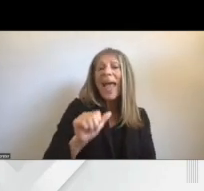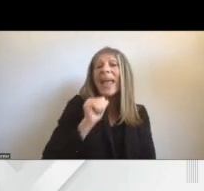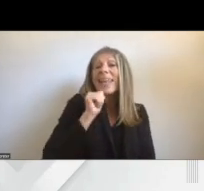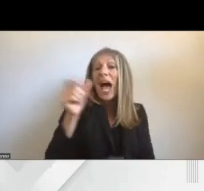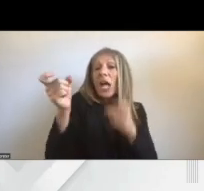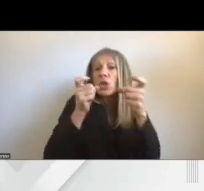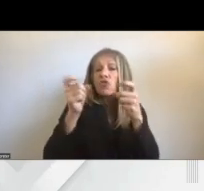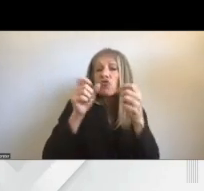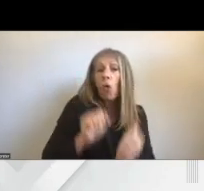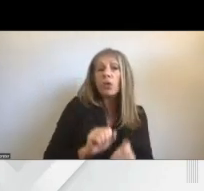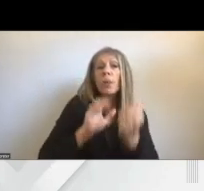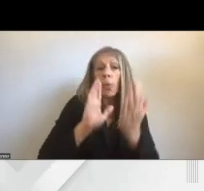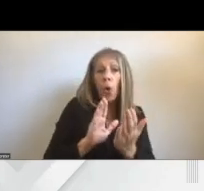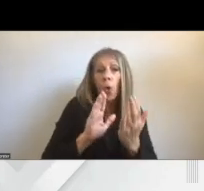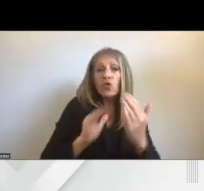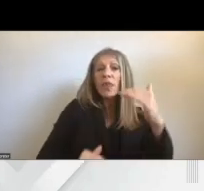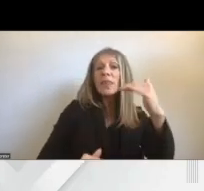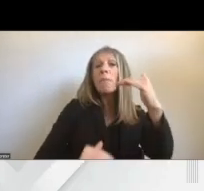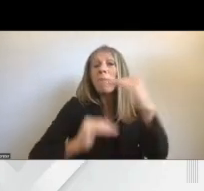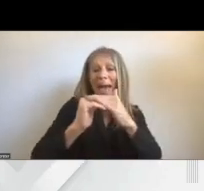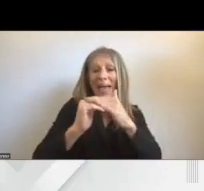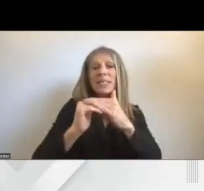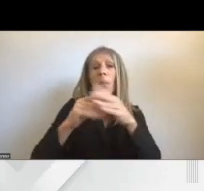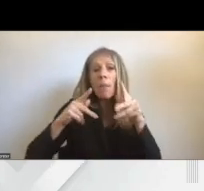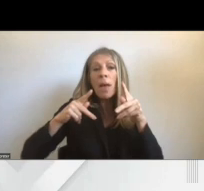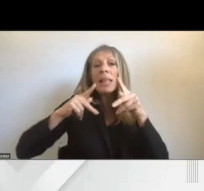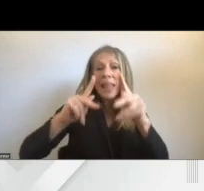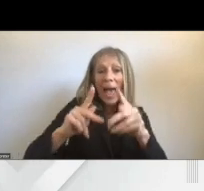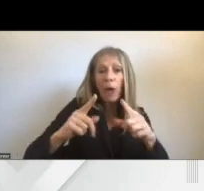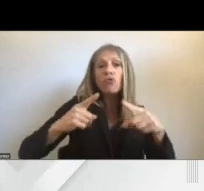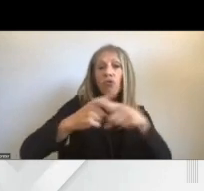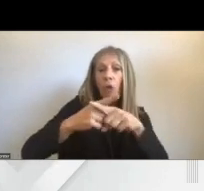approach, the maximum allowed cross slope is 5%.